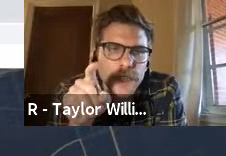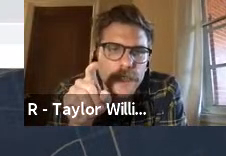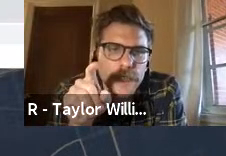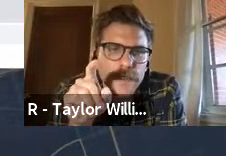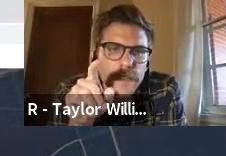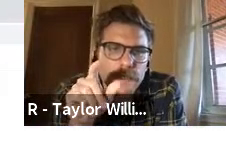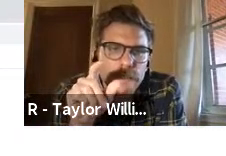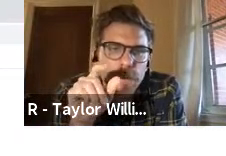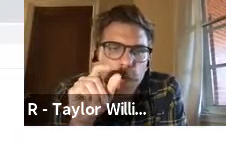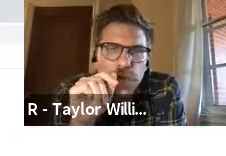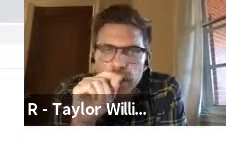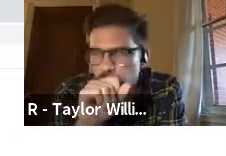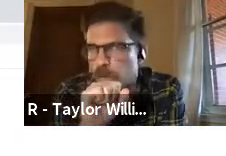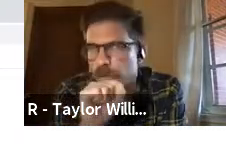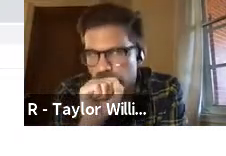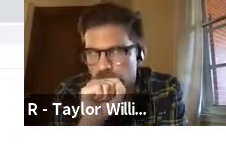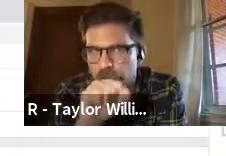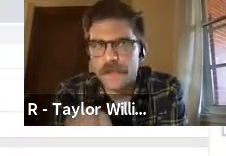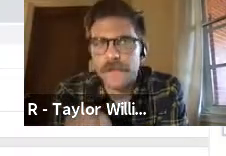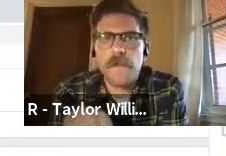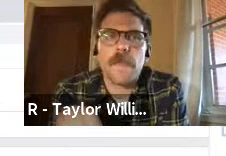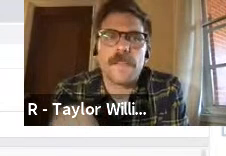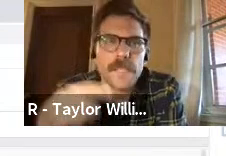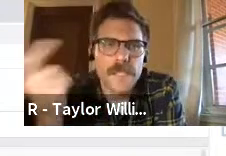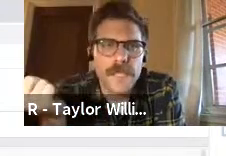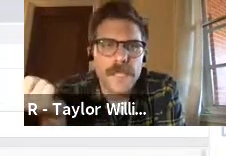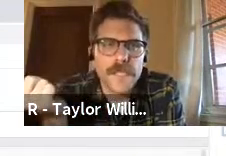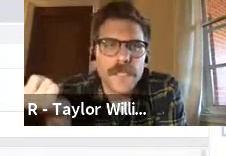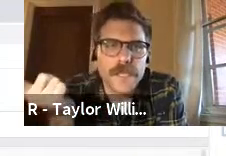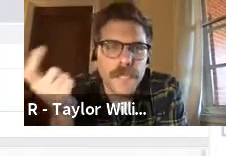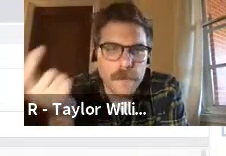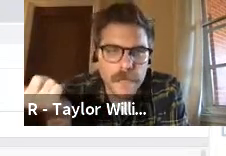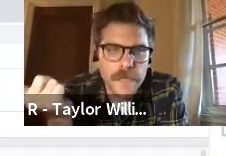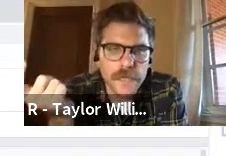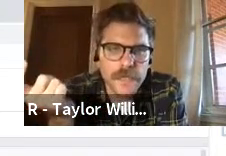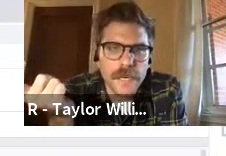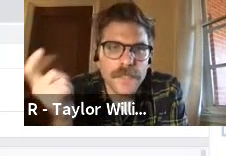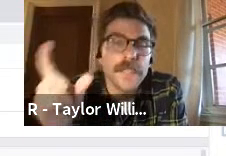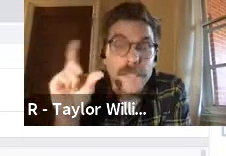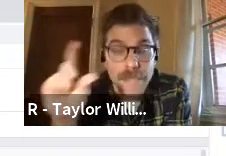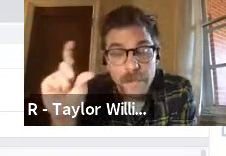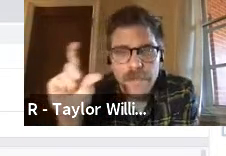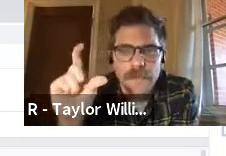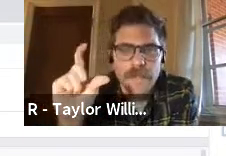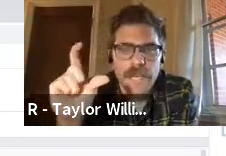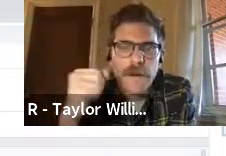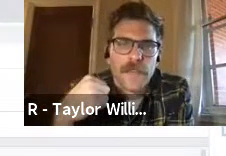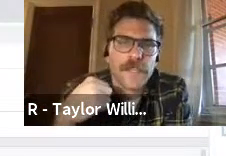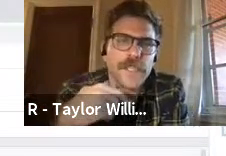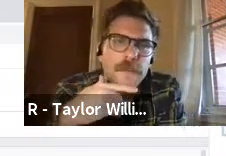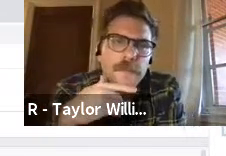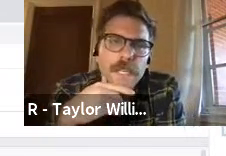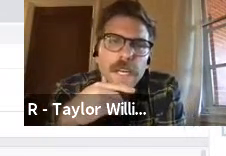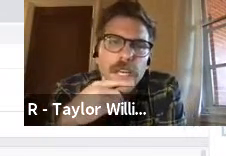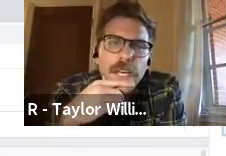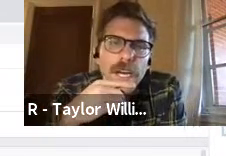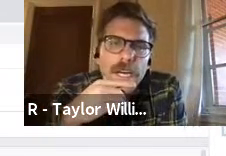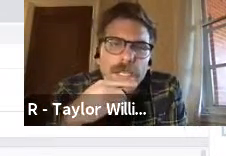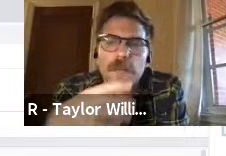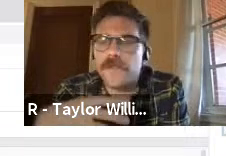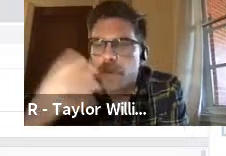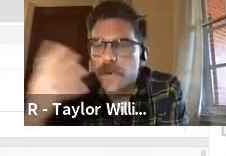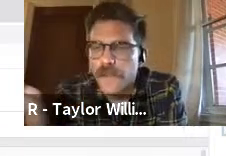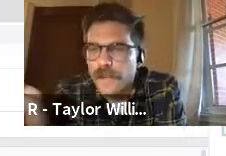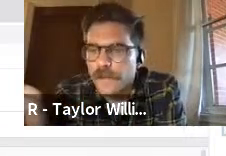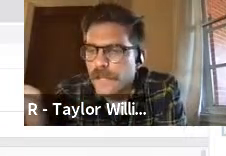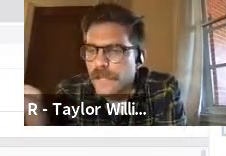that agenda, the Google Drive link. So this is an agenda template. This is an example that came out of the agenda template